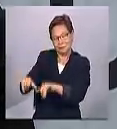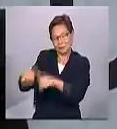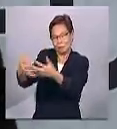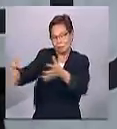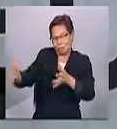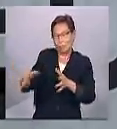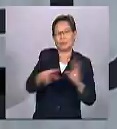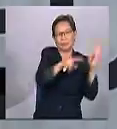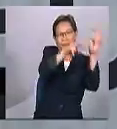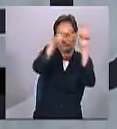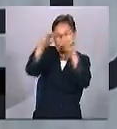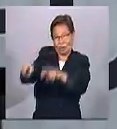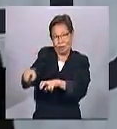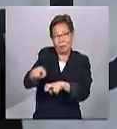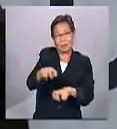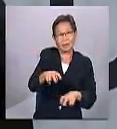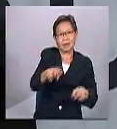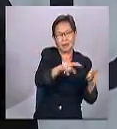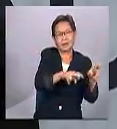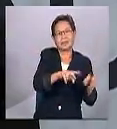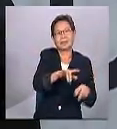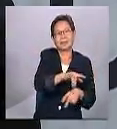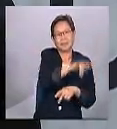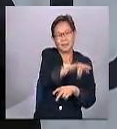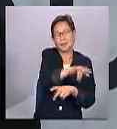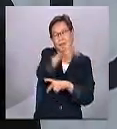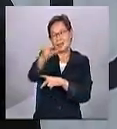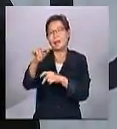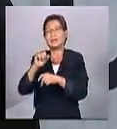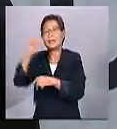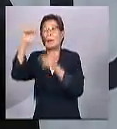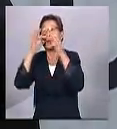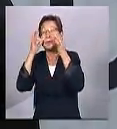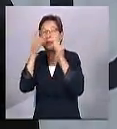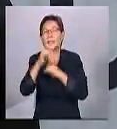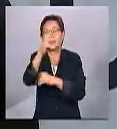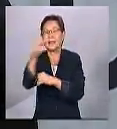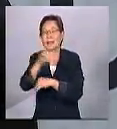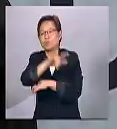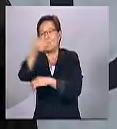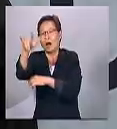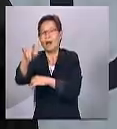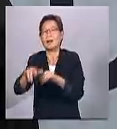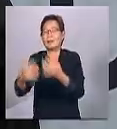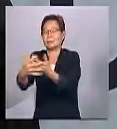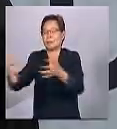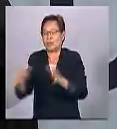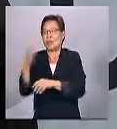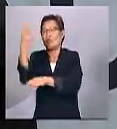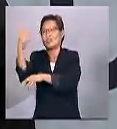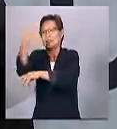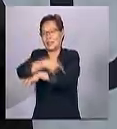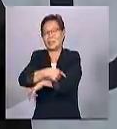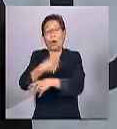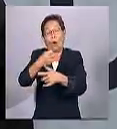to transit and goes back to Sabah and Kuching and KK, and then they'll be quarantined for 14 days.